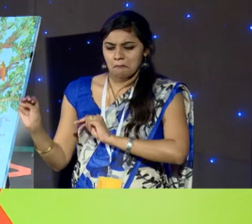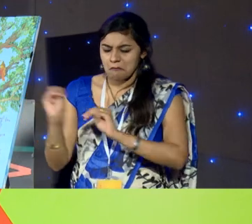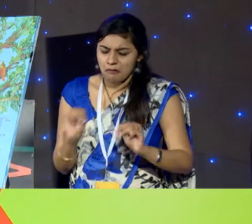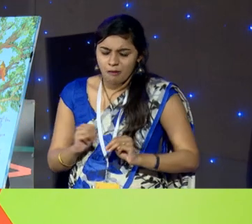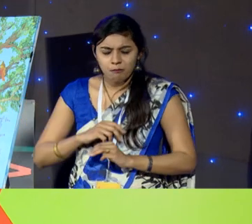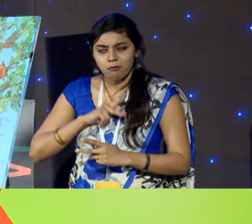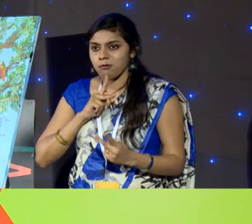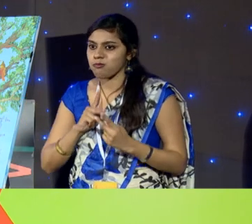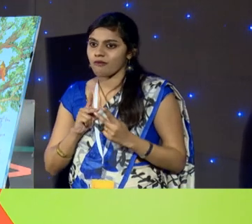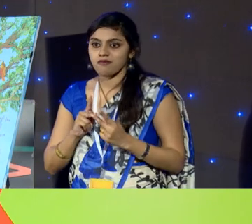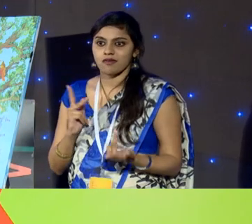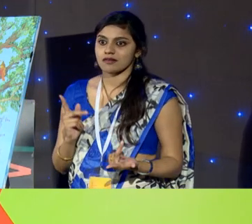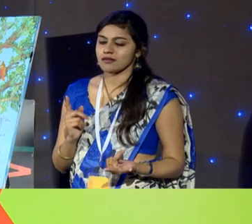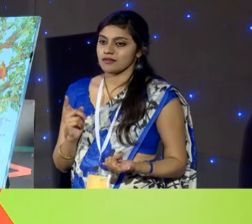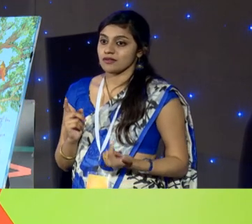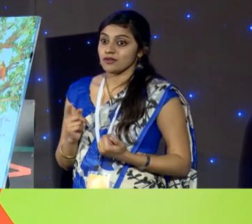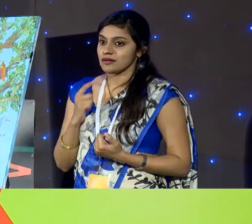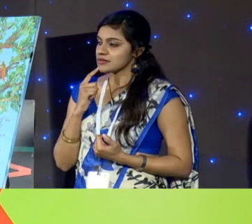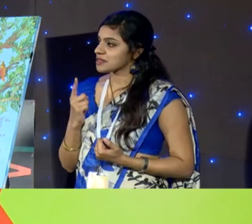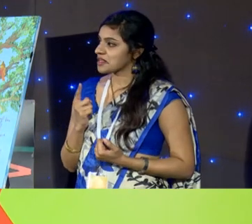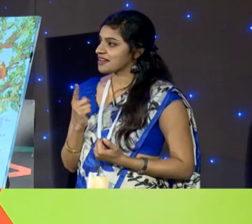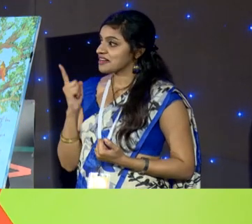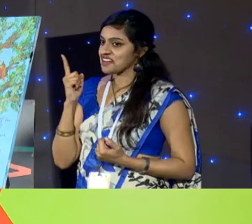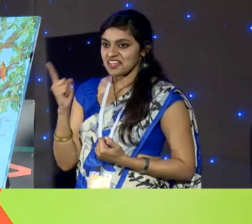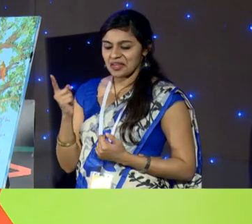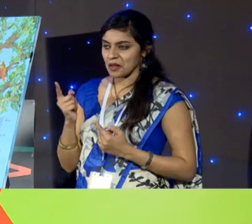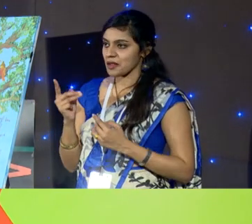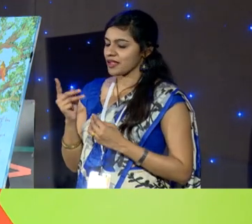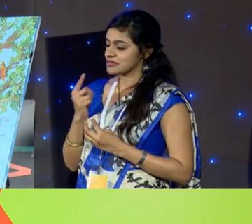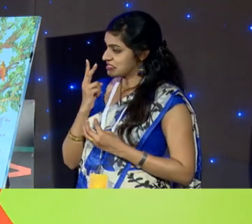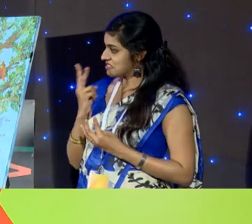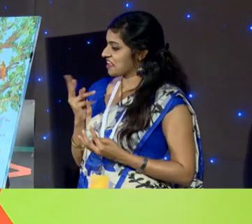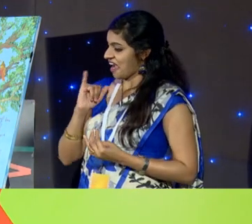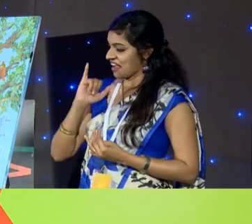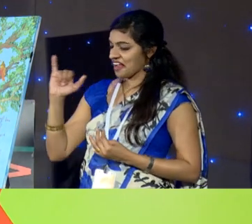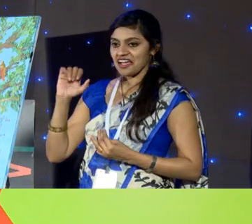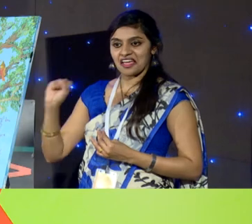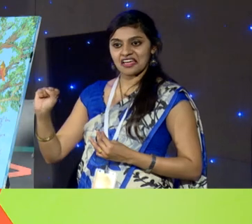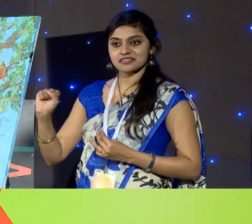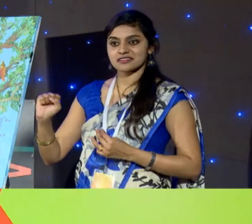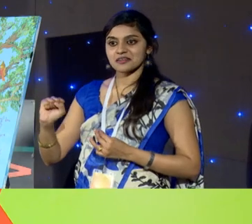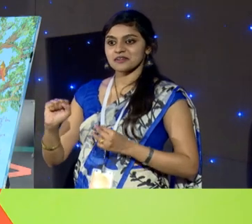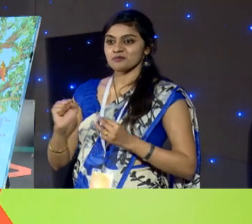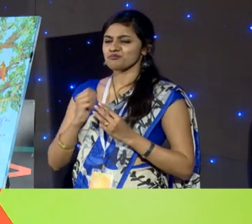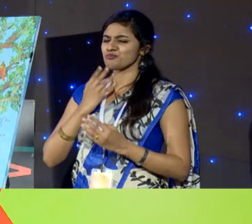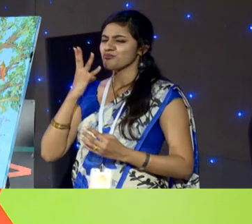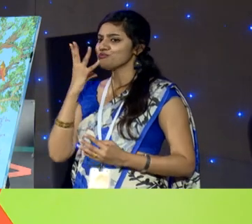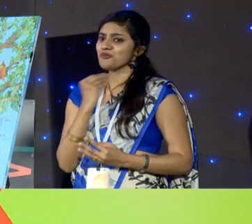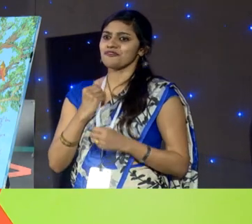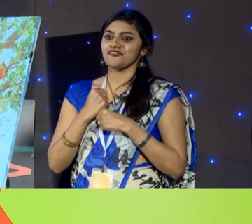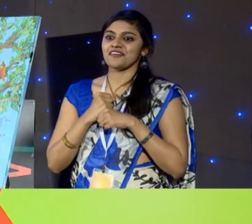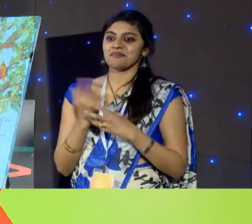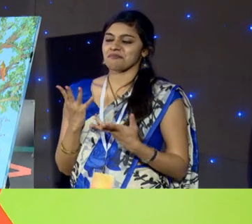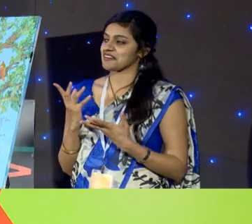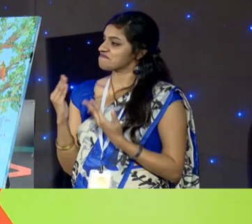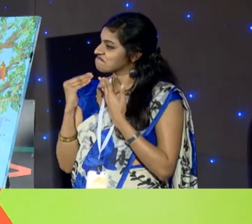turn IIS into innovative and inspiring solutions.